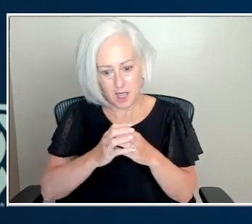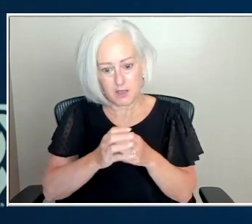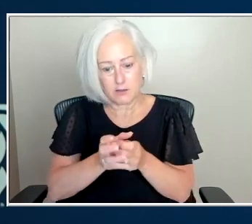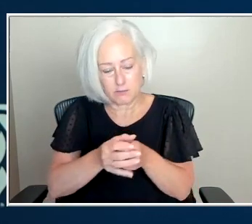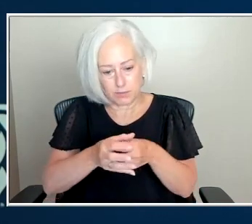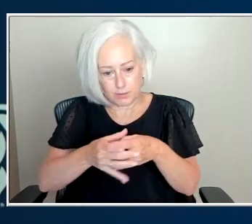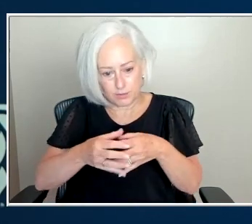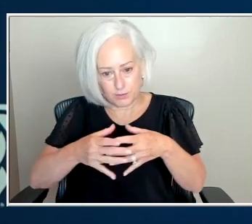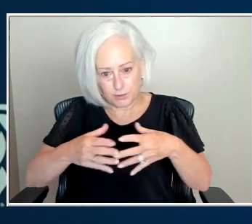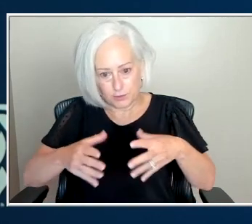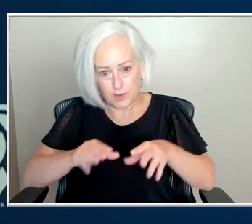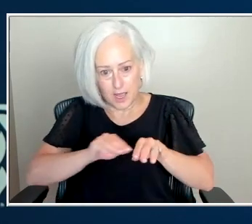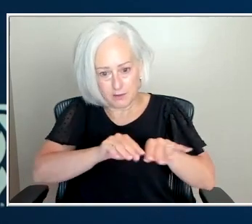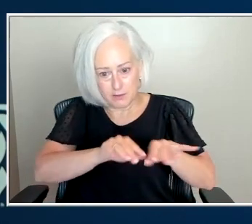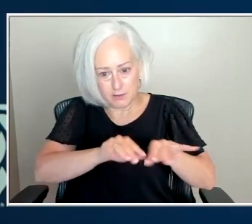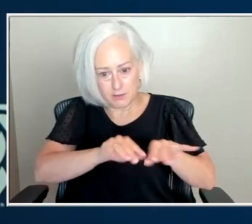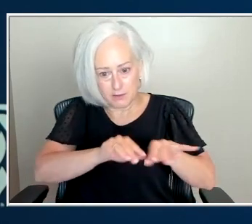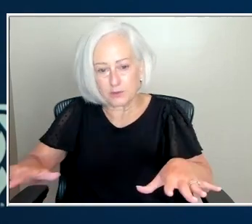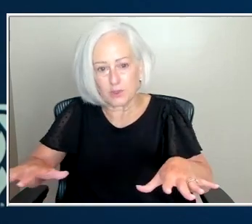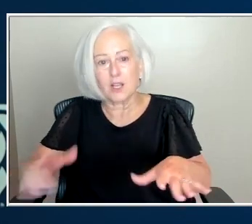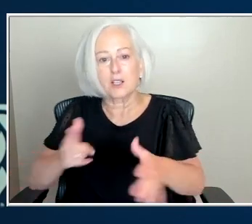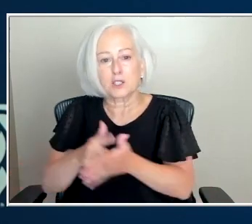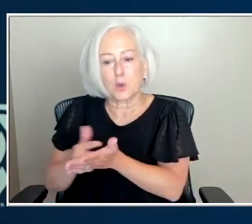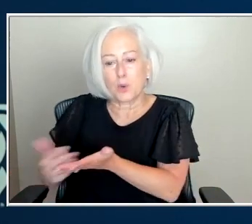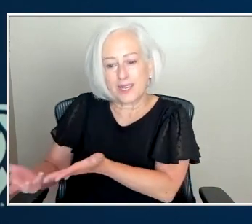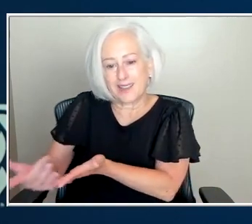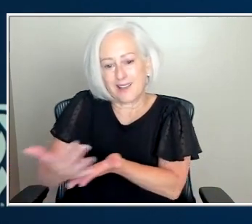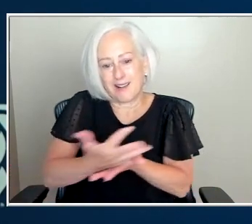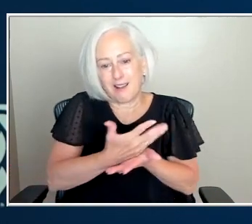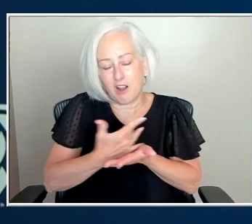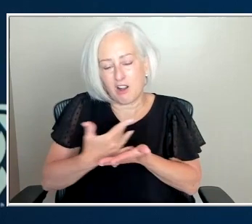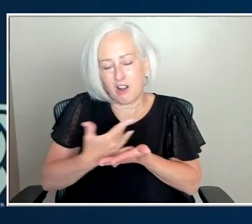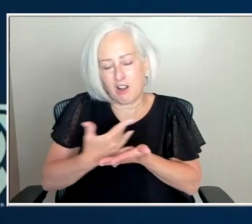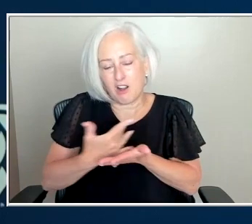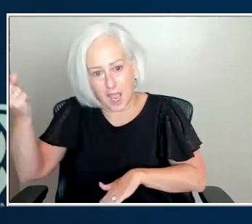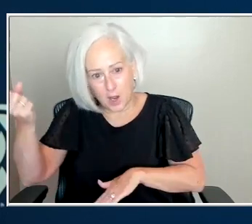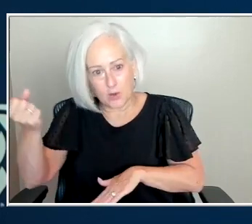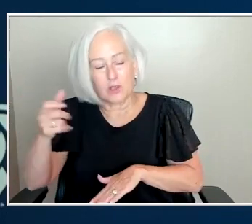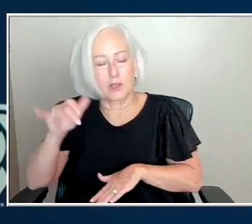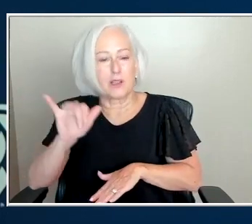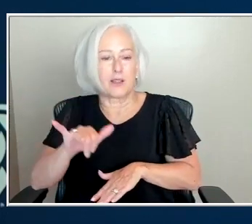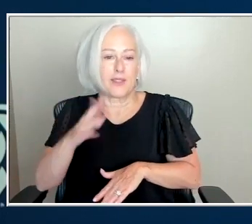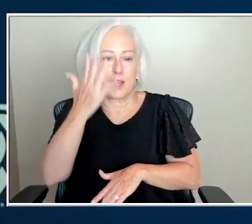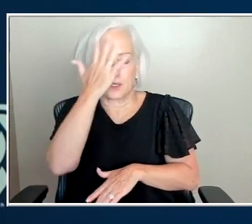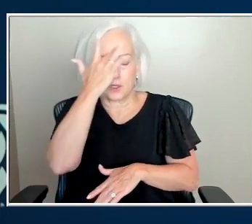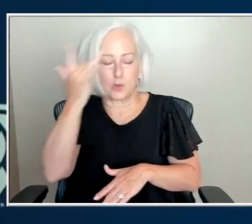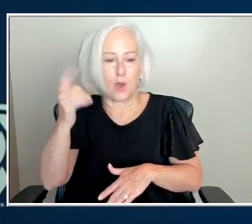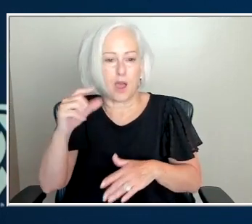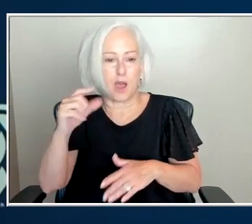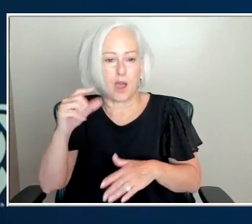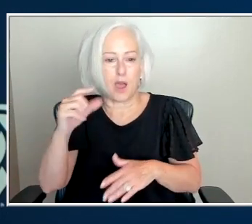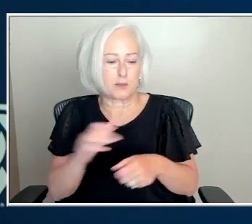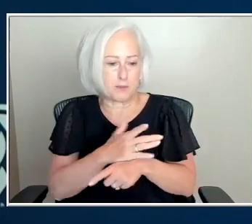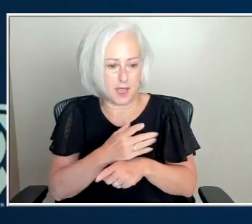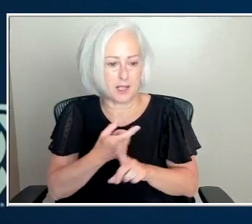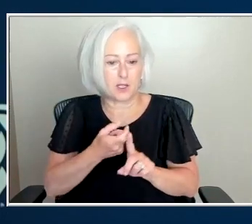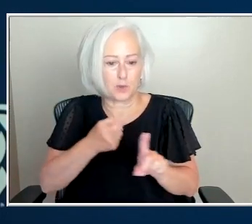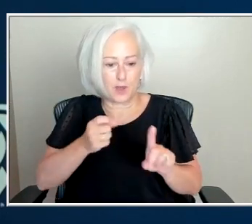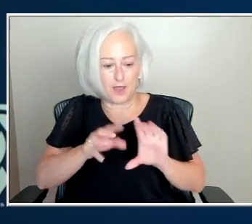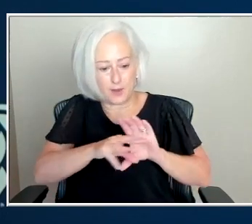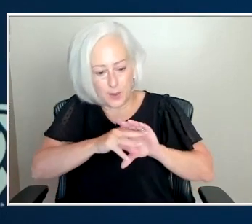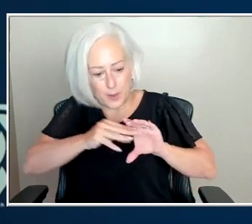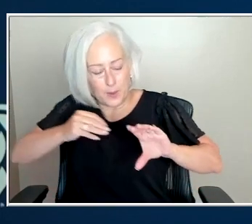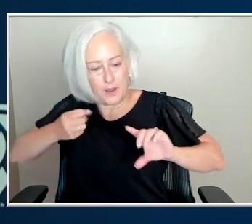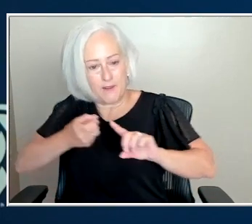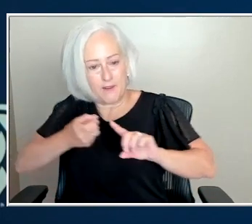marrow, it causes quite a bit of discomfort and pain. I would say probably over 80% of patients experience that, but we have some medications to kind of